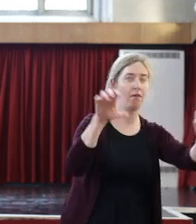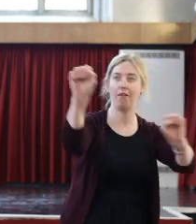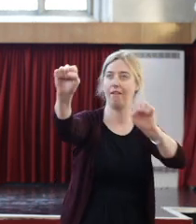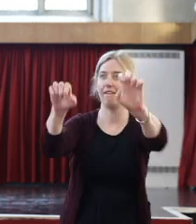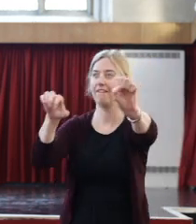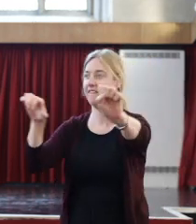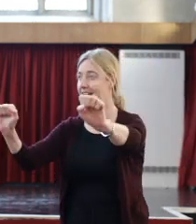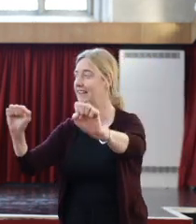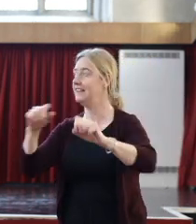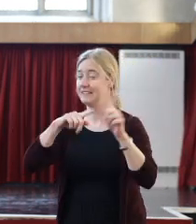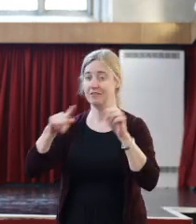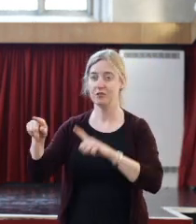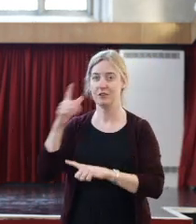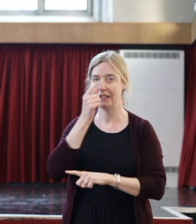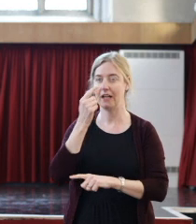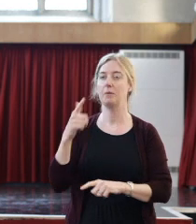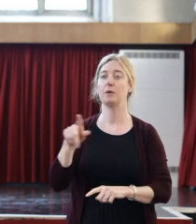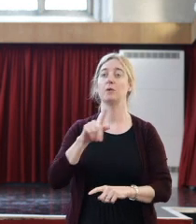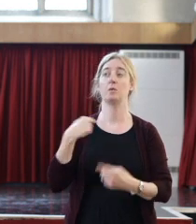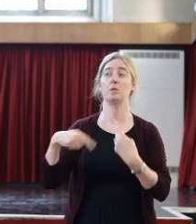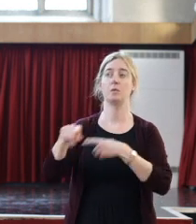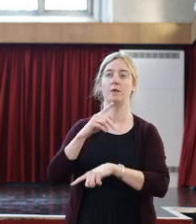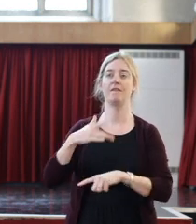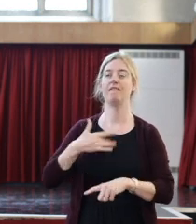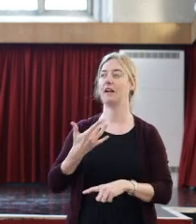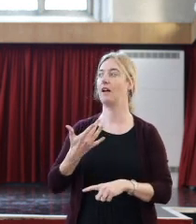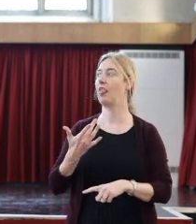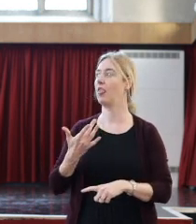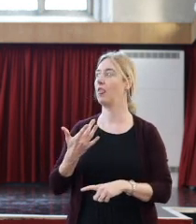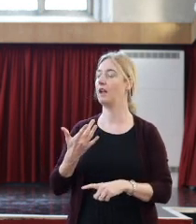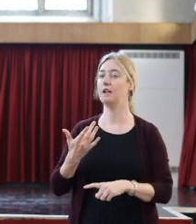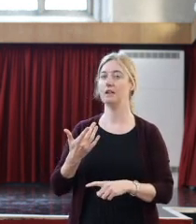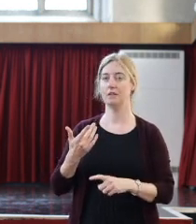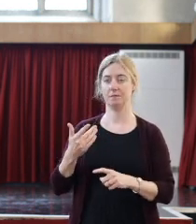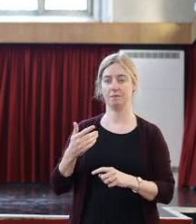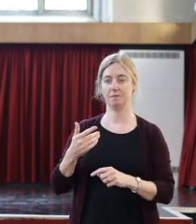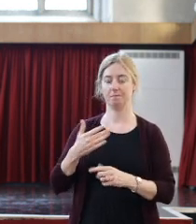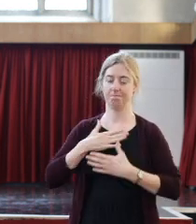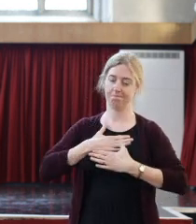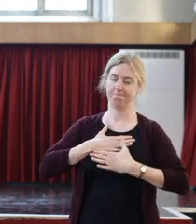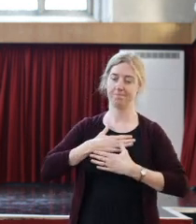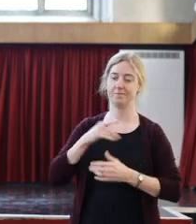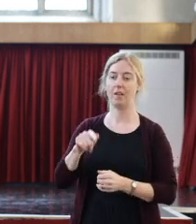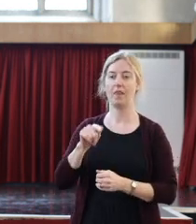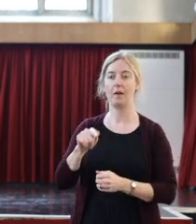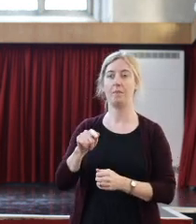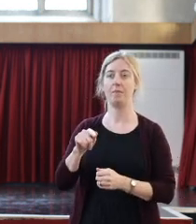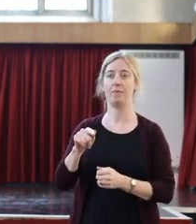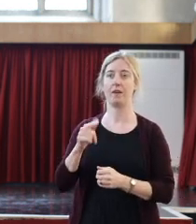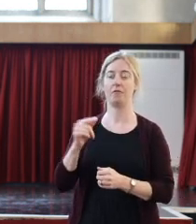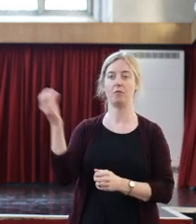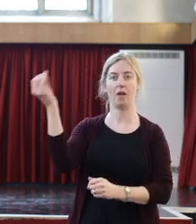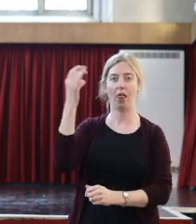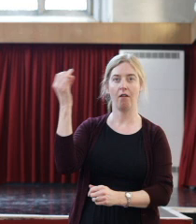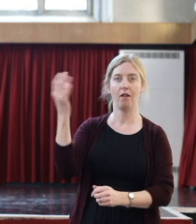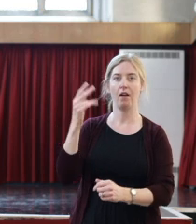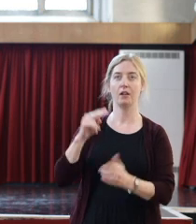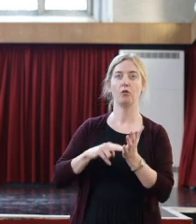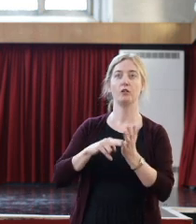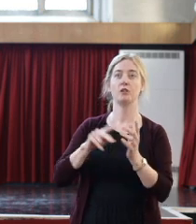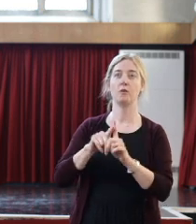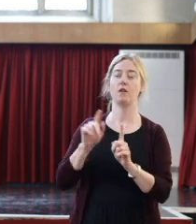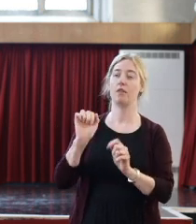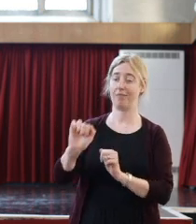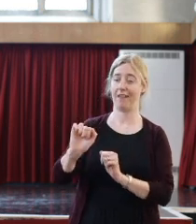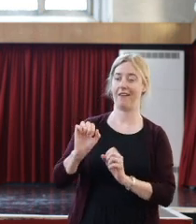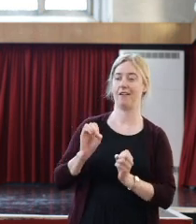because we feel as a University of the Arts, and hopefully on behalf of Love Light Norwich, that their contribution